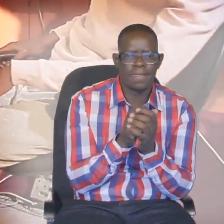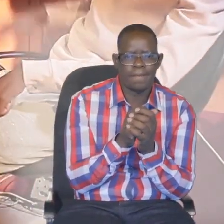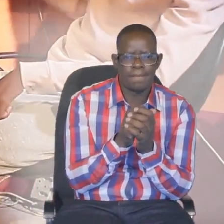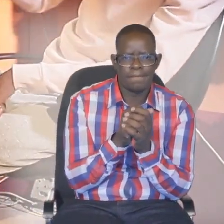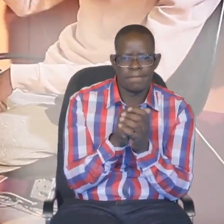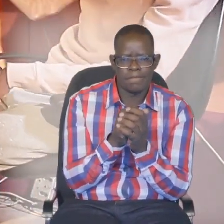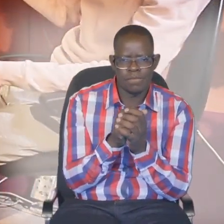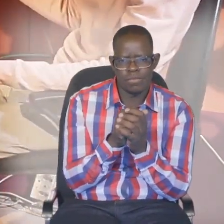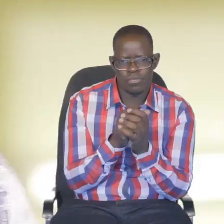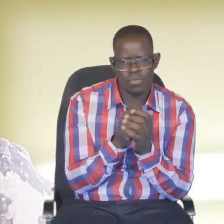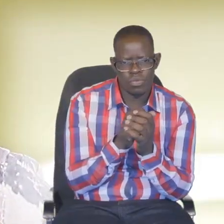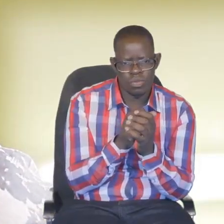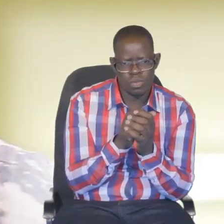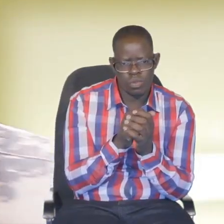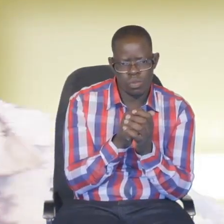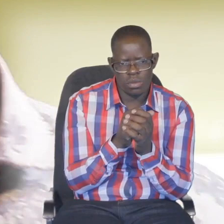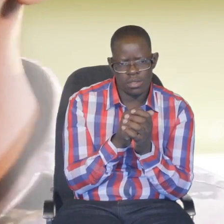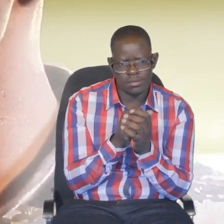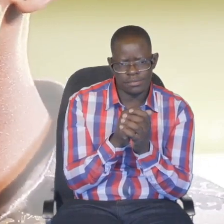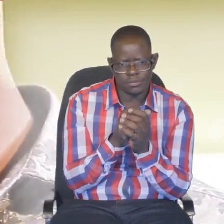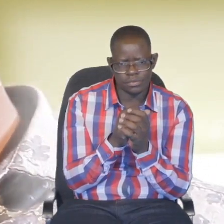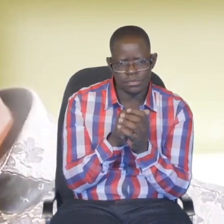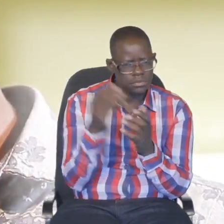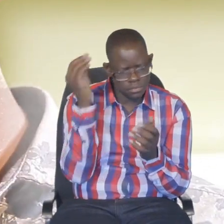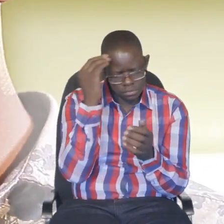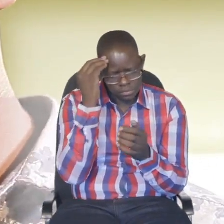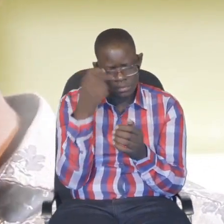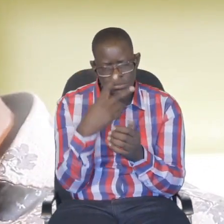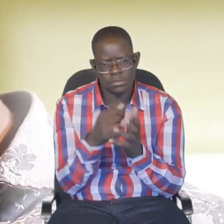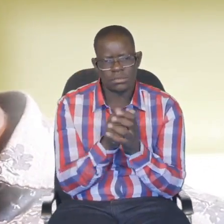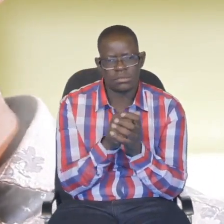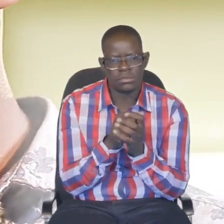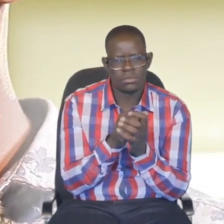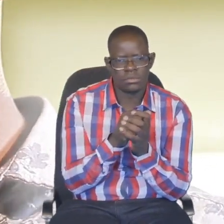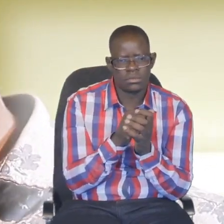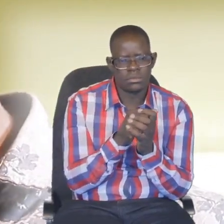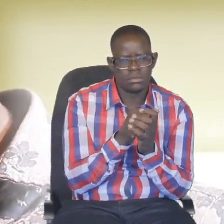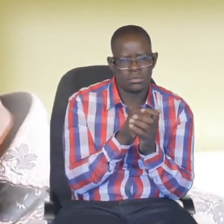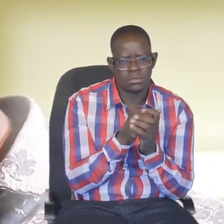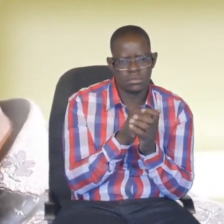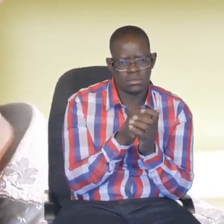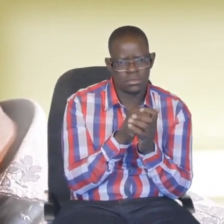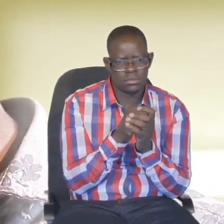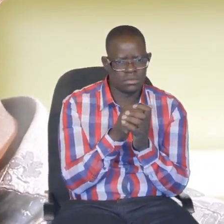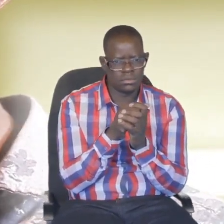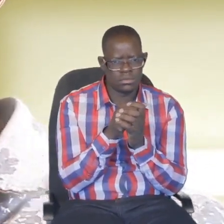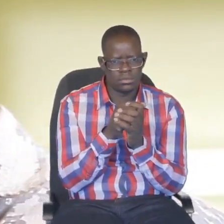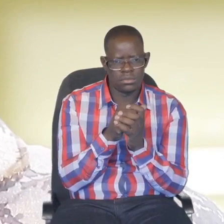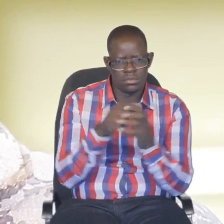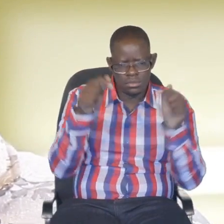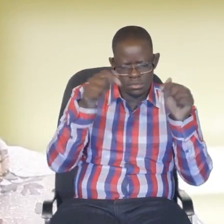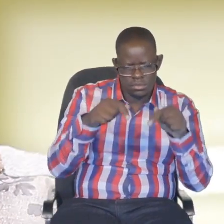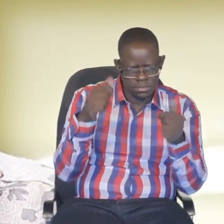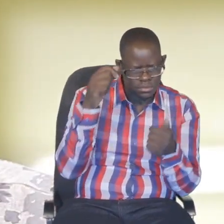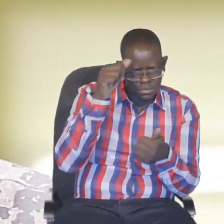this. Let's go on ourselves. Hi. Now you know how much, you know that you owe your creditors 3,300 Namibian dollars. Now I